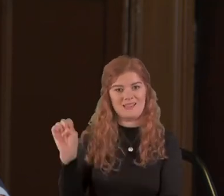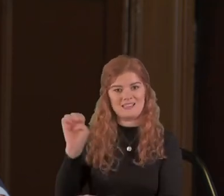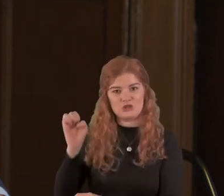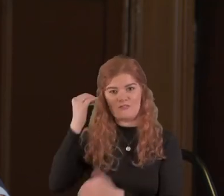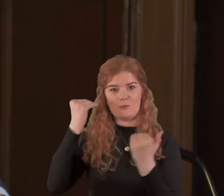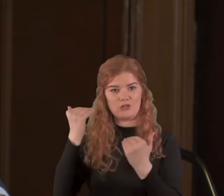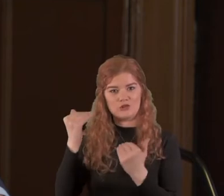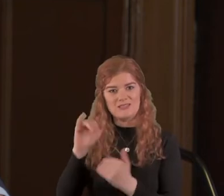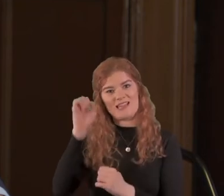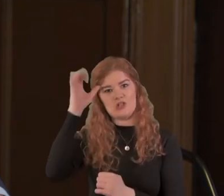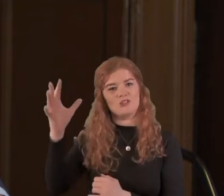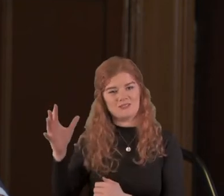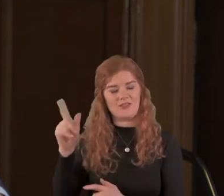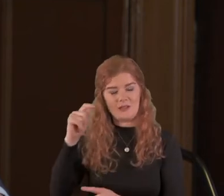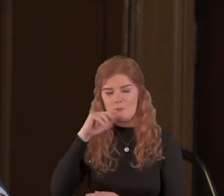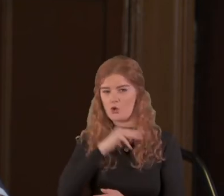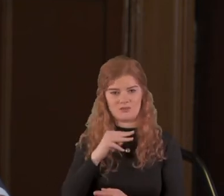was absolutely a key factor.